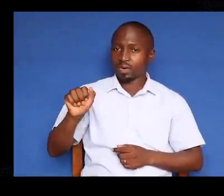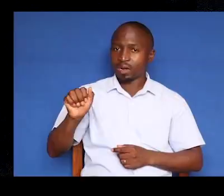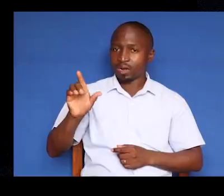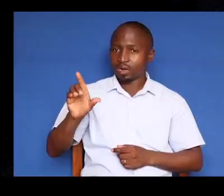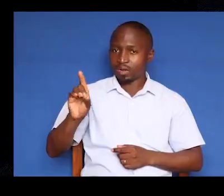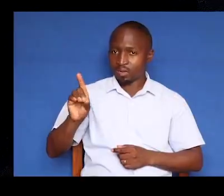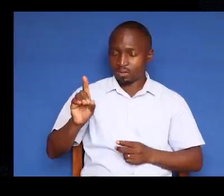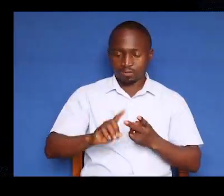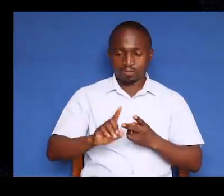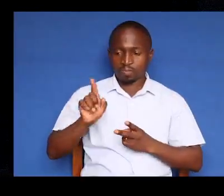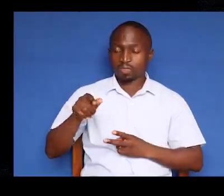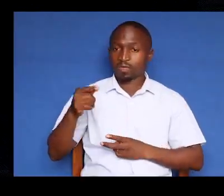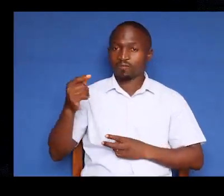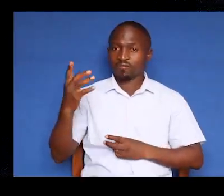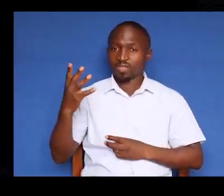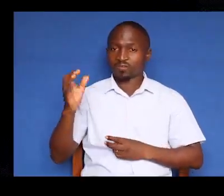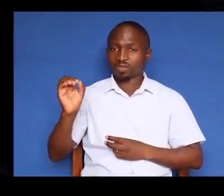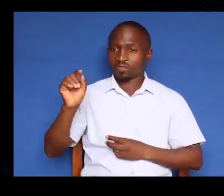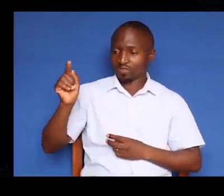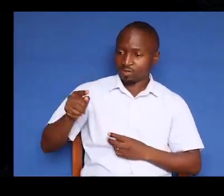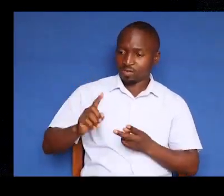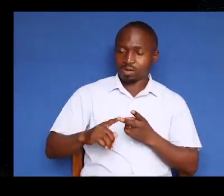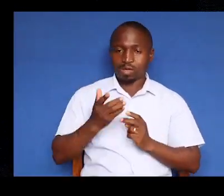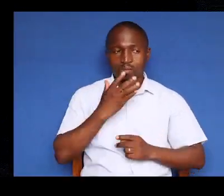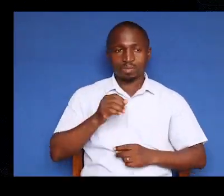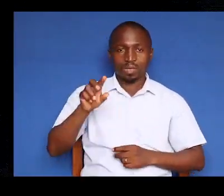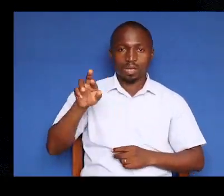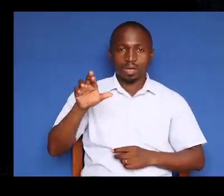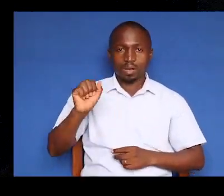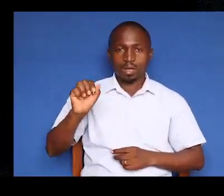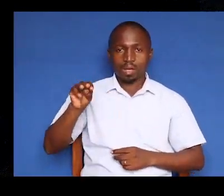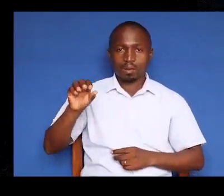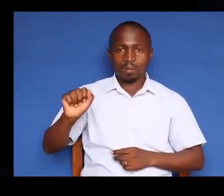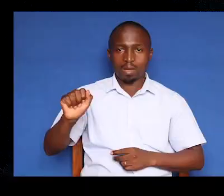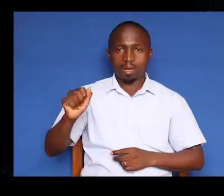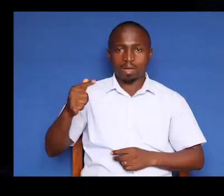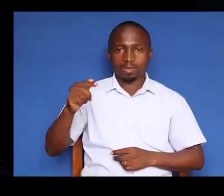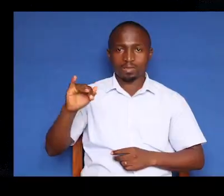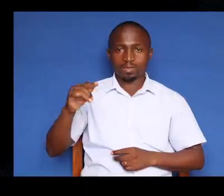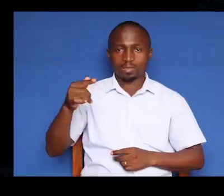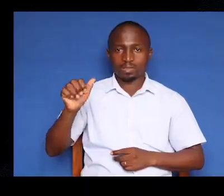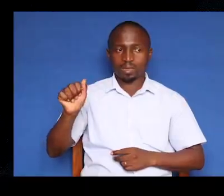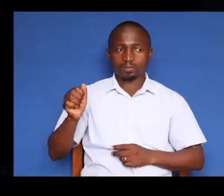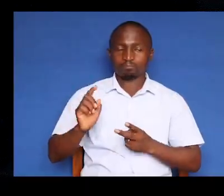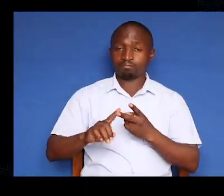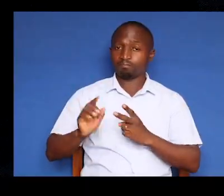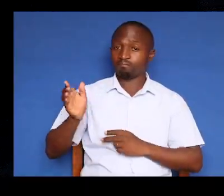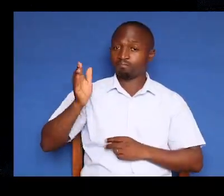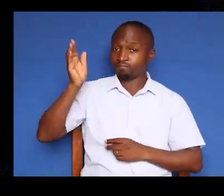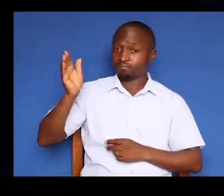We have 50 of Mr. Rama Tita. We have